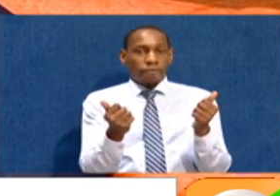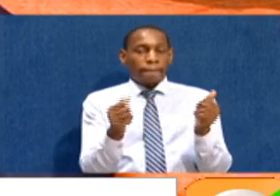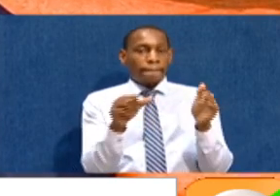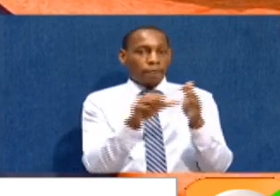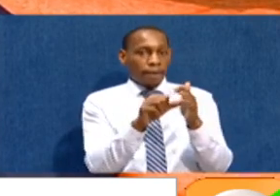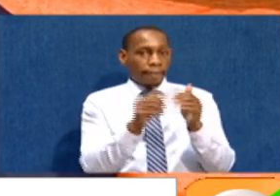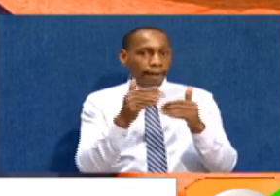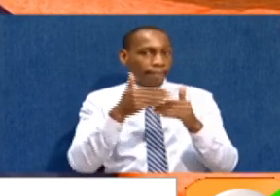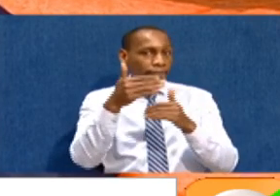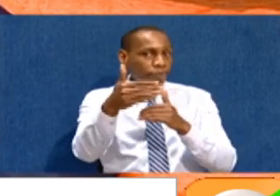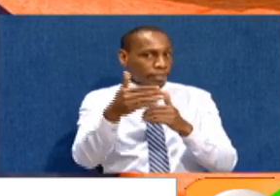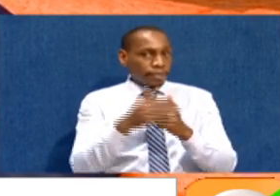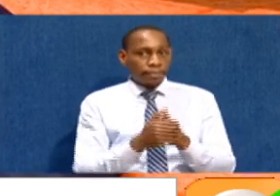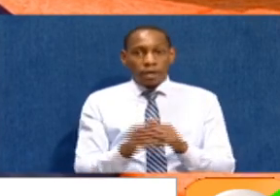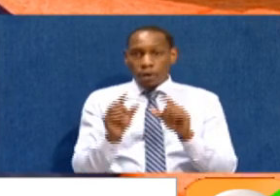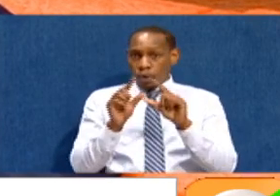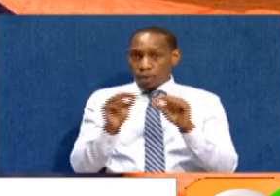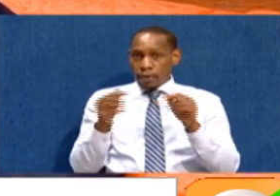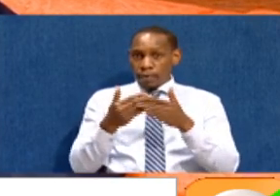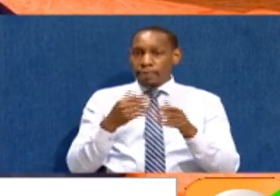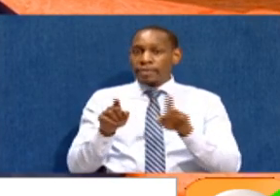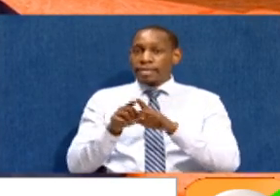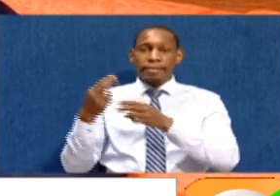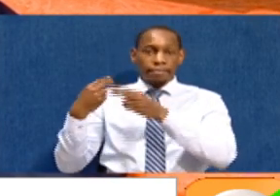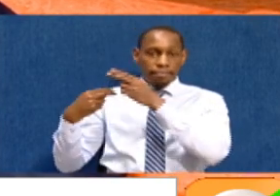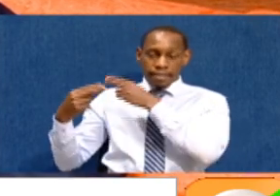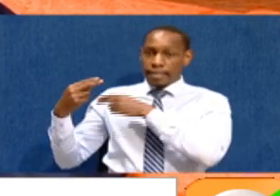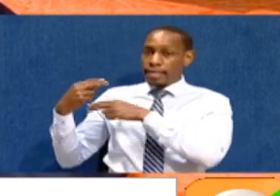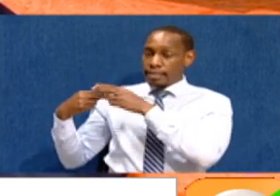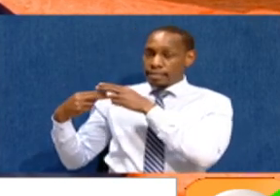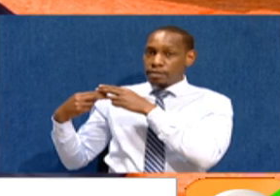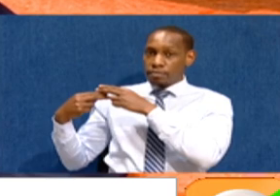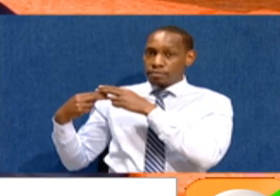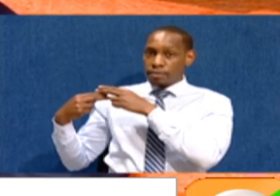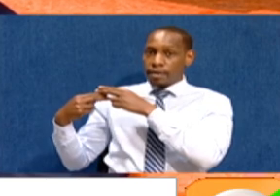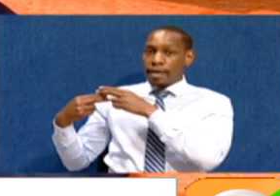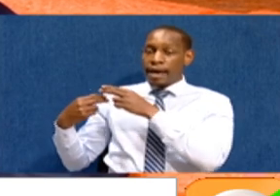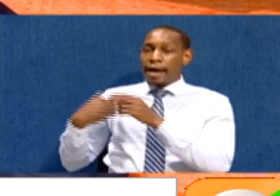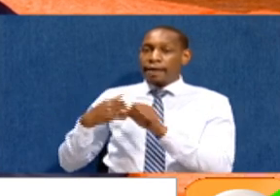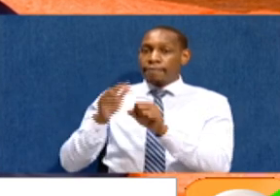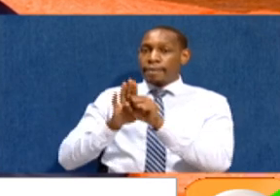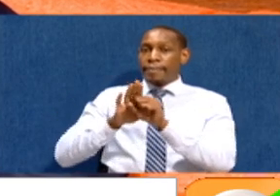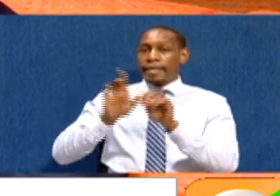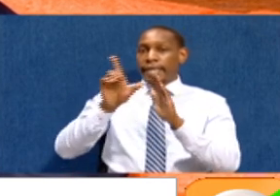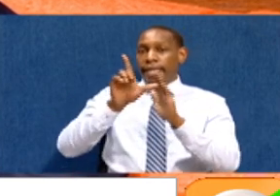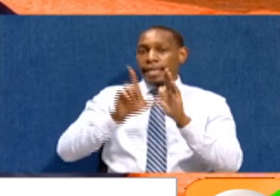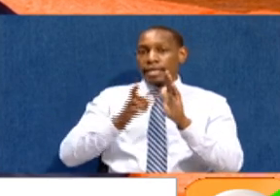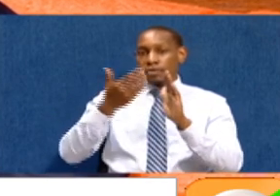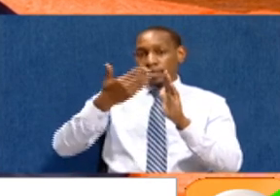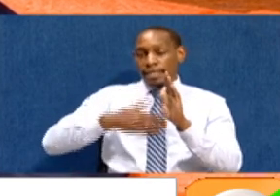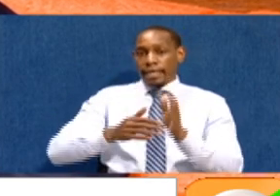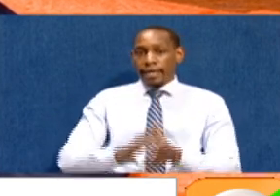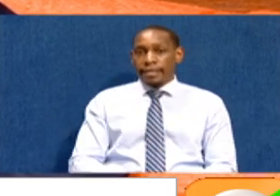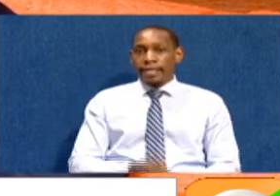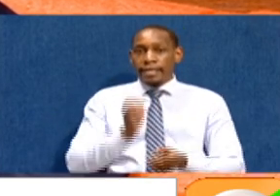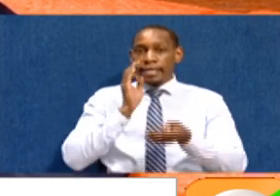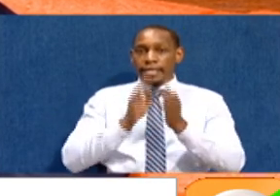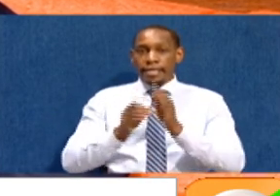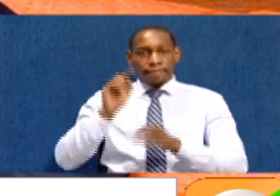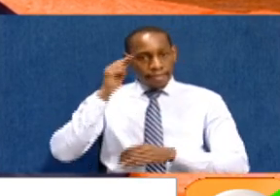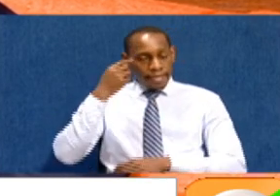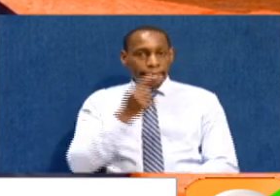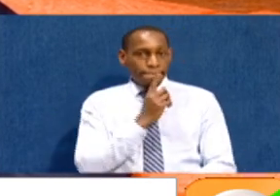bomb. Because as I said before, and history is full of lessons, if you think that